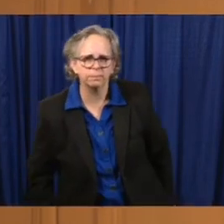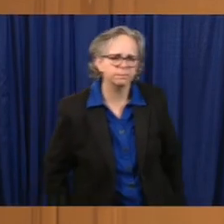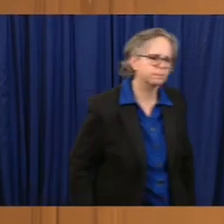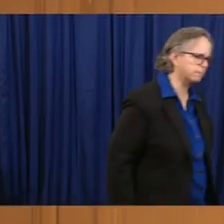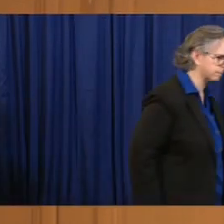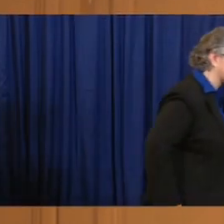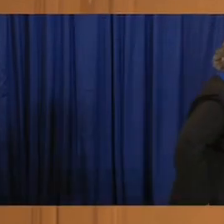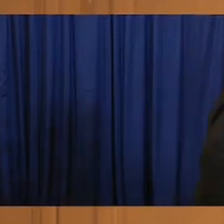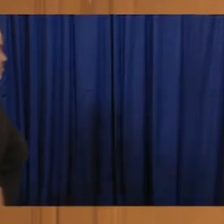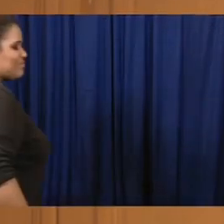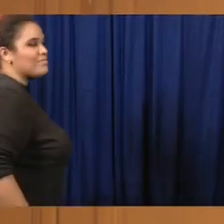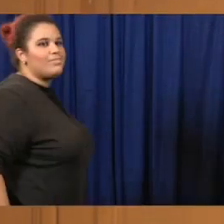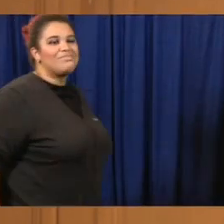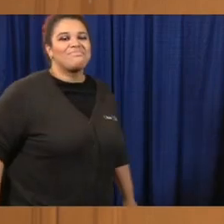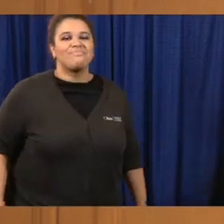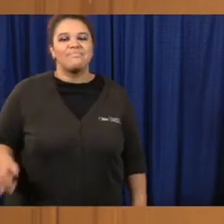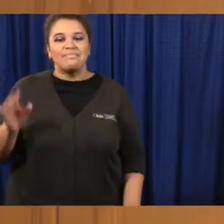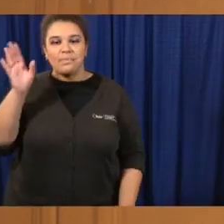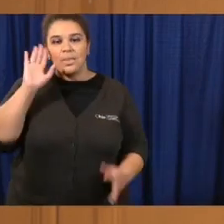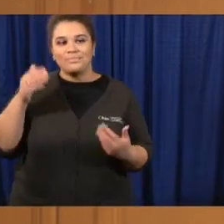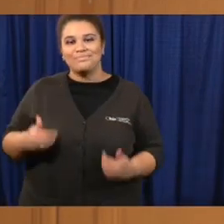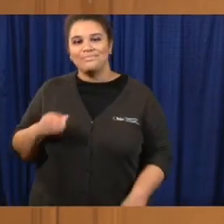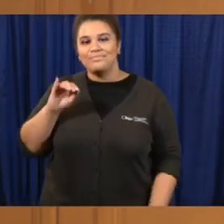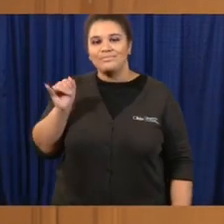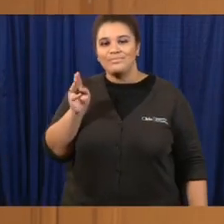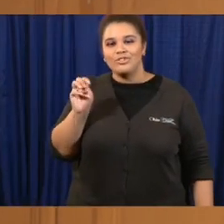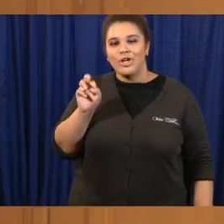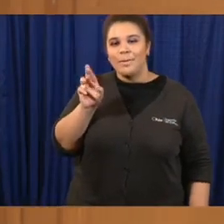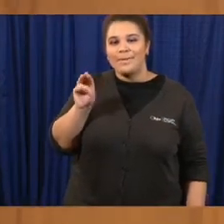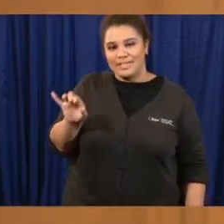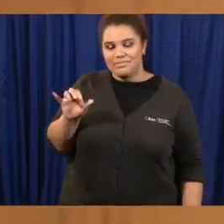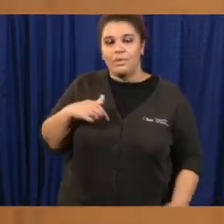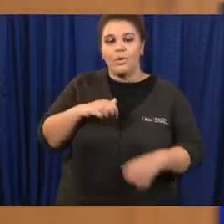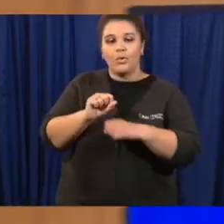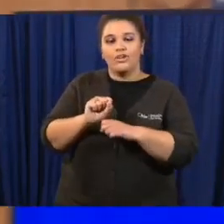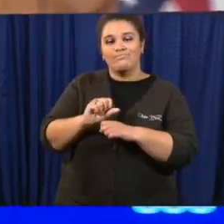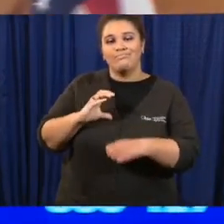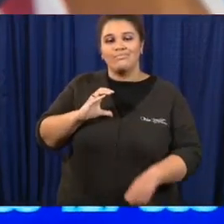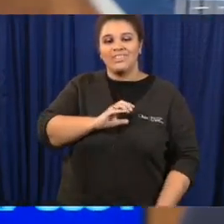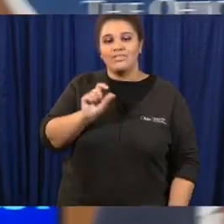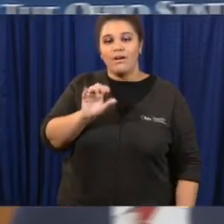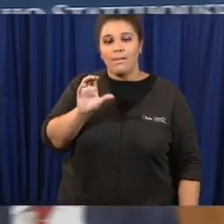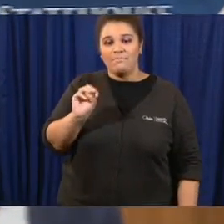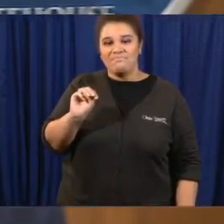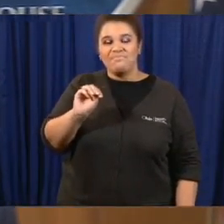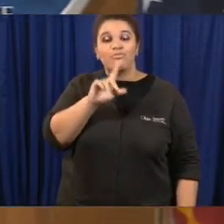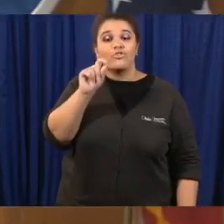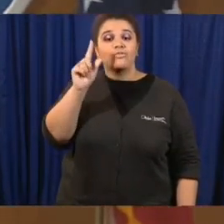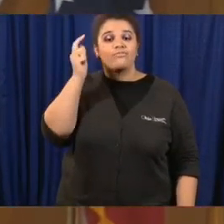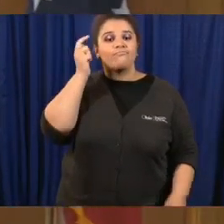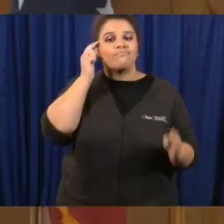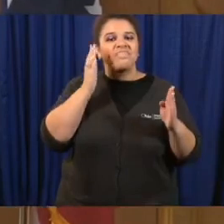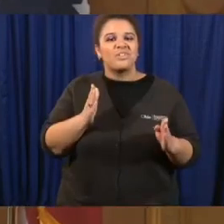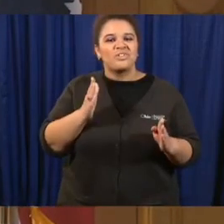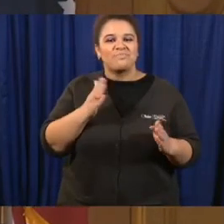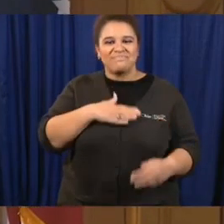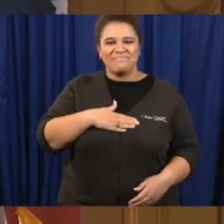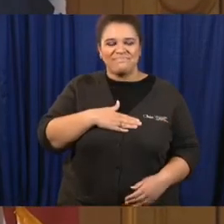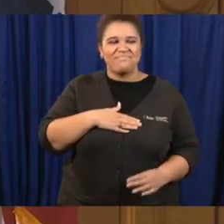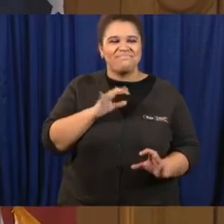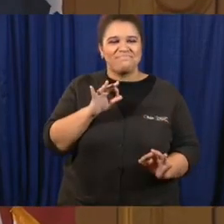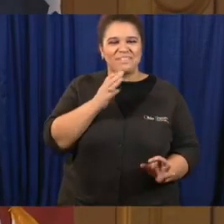other things like the cost of ventilators, it's very cheap. But we really need to do this part professionally and well so that we